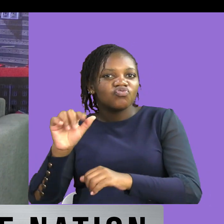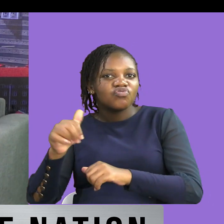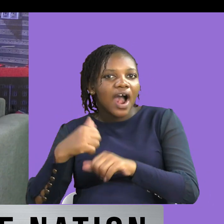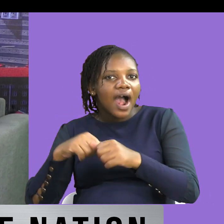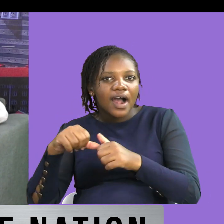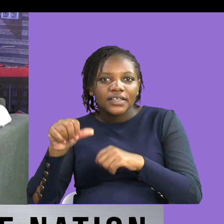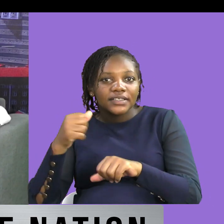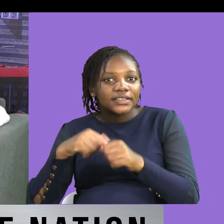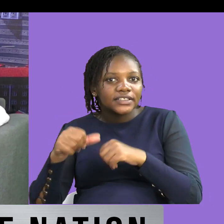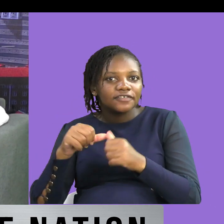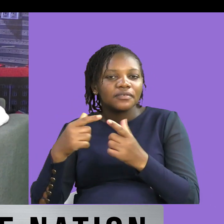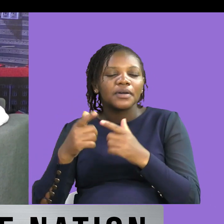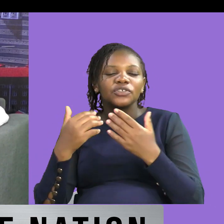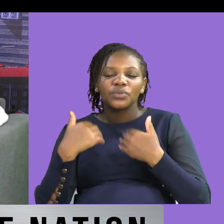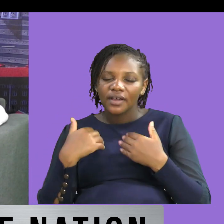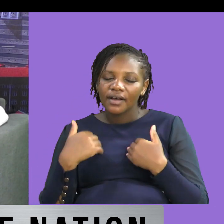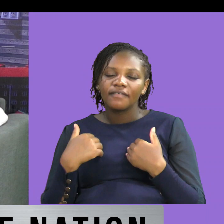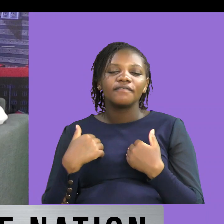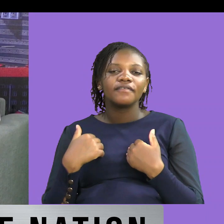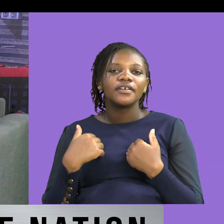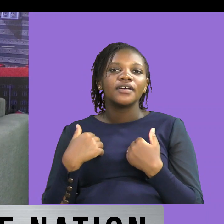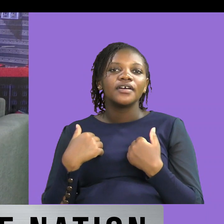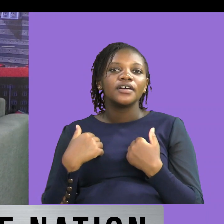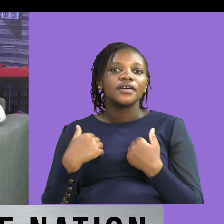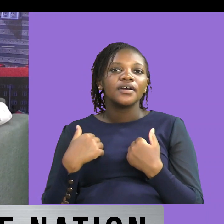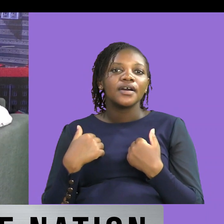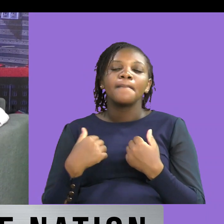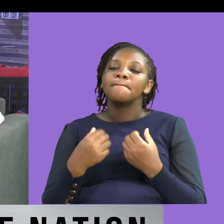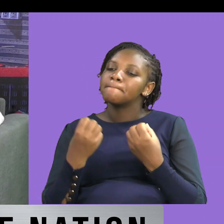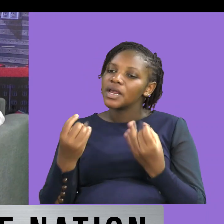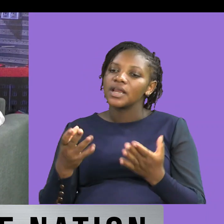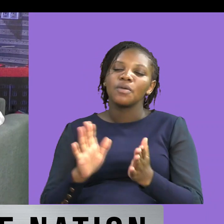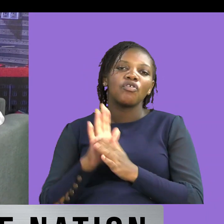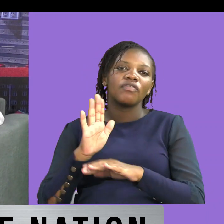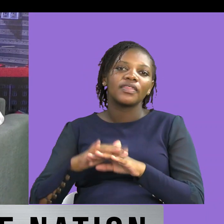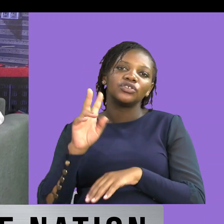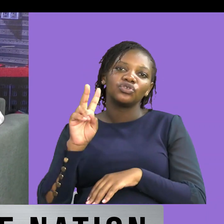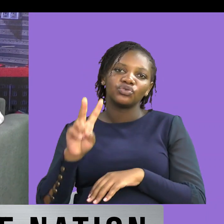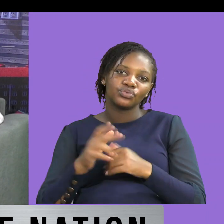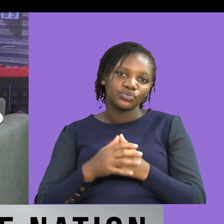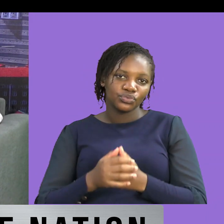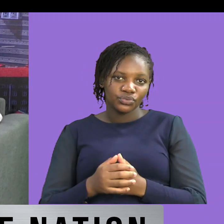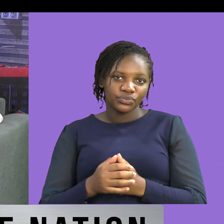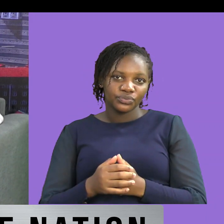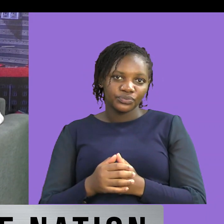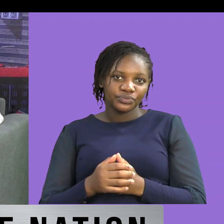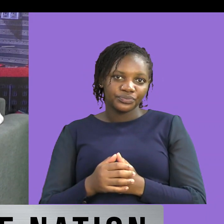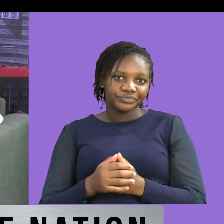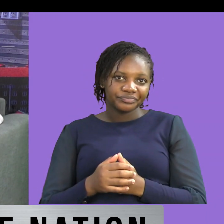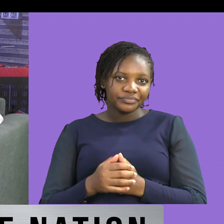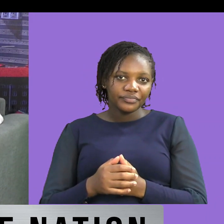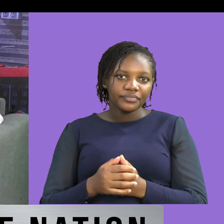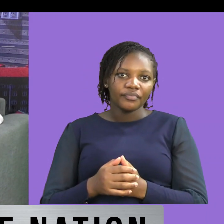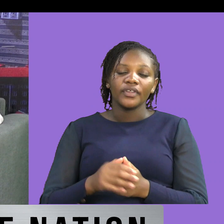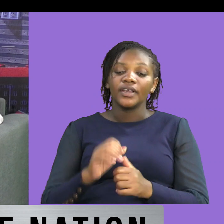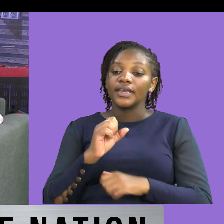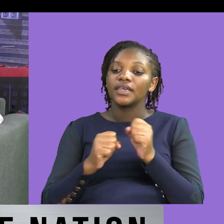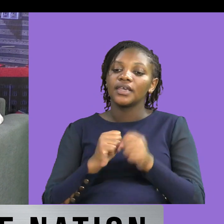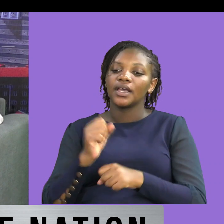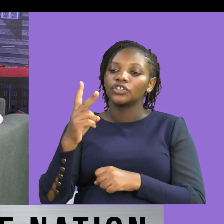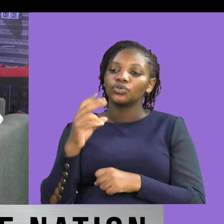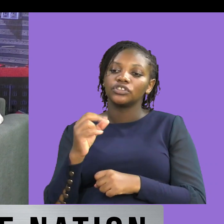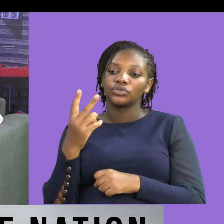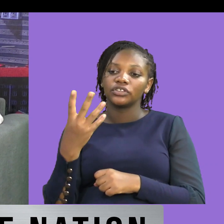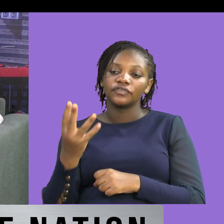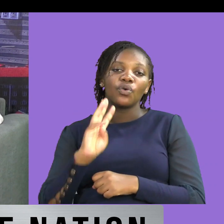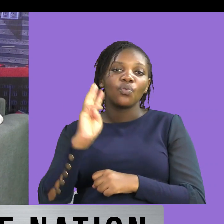party that is coming up. There's a 3rd candidate that is expected to run in 2024. I think this is from the Kennedy families. There is a Francis, I think